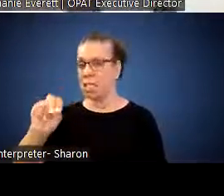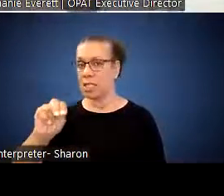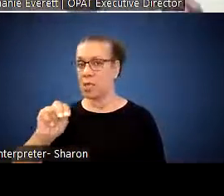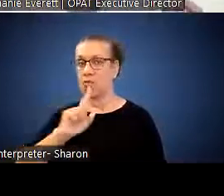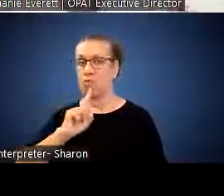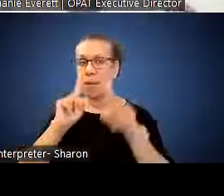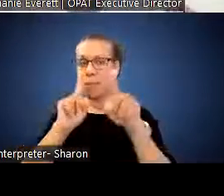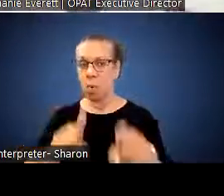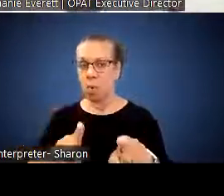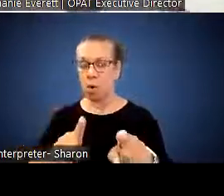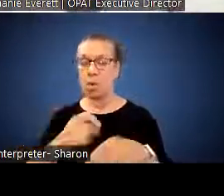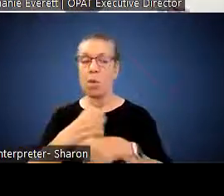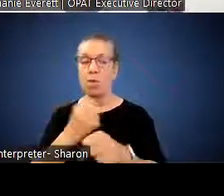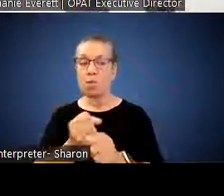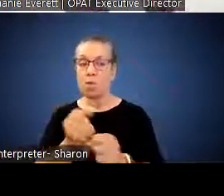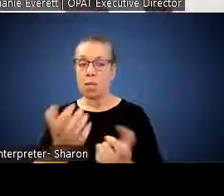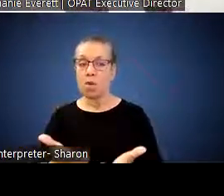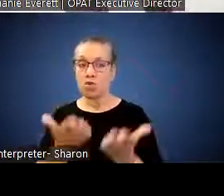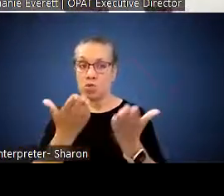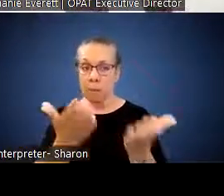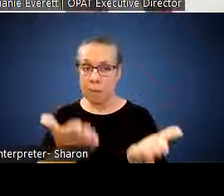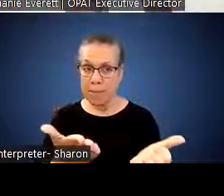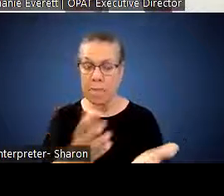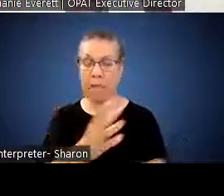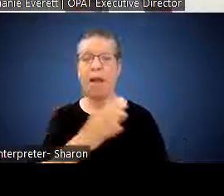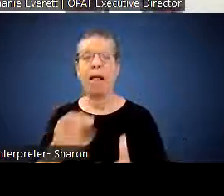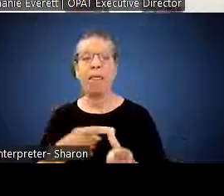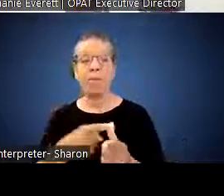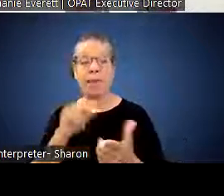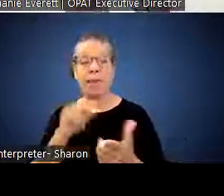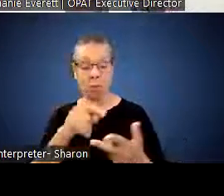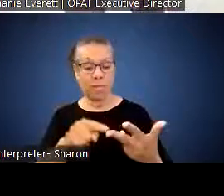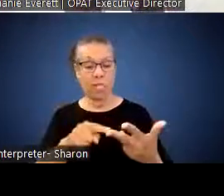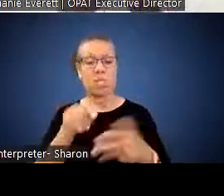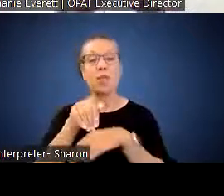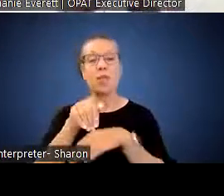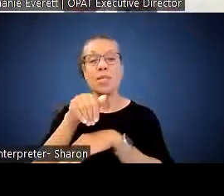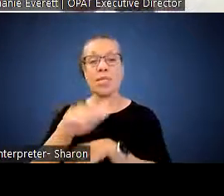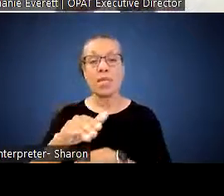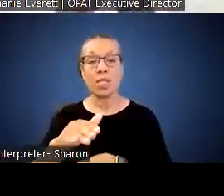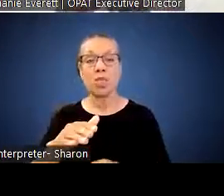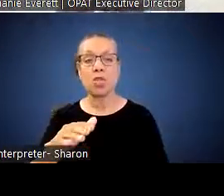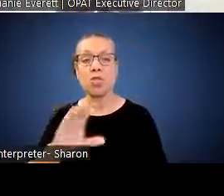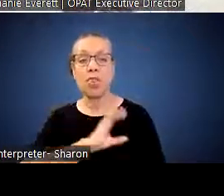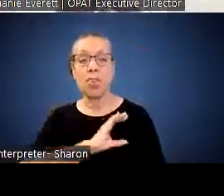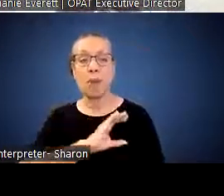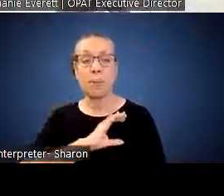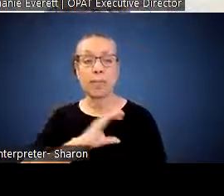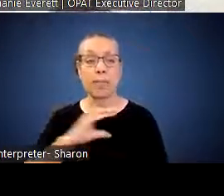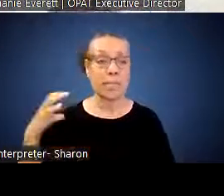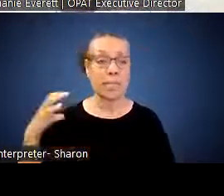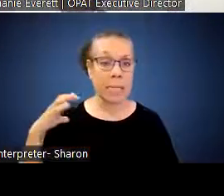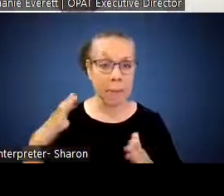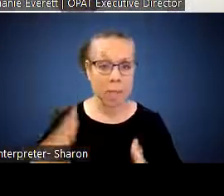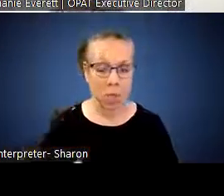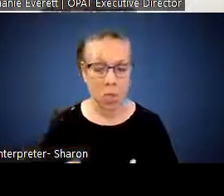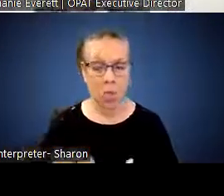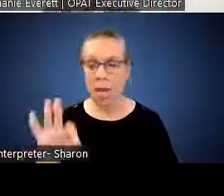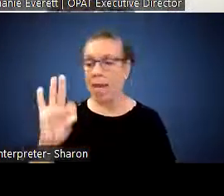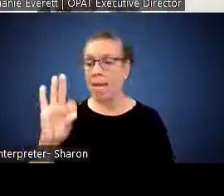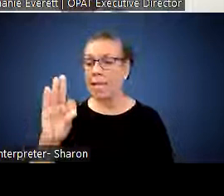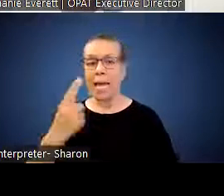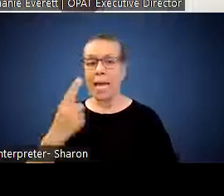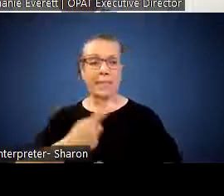and then send it over to the police commissioner. There's 90 days just is not sufficient enough.